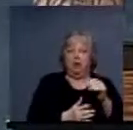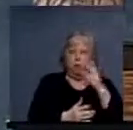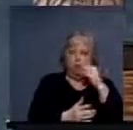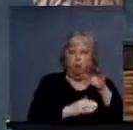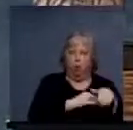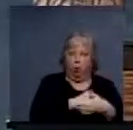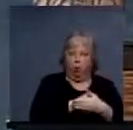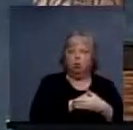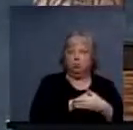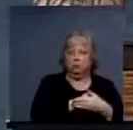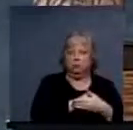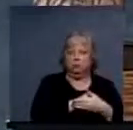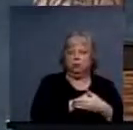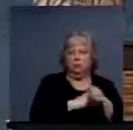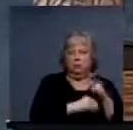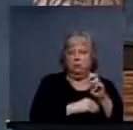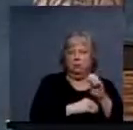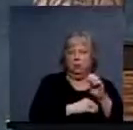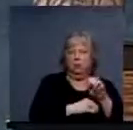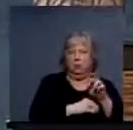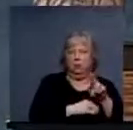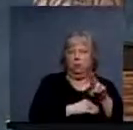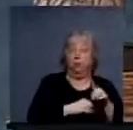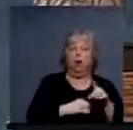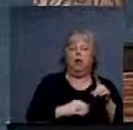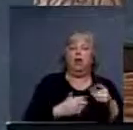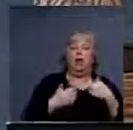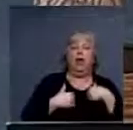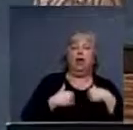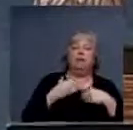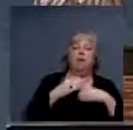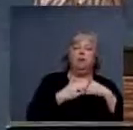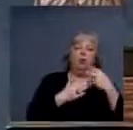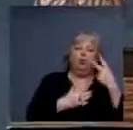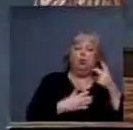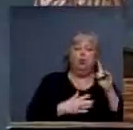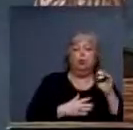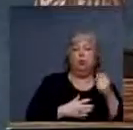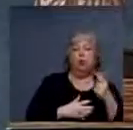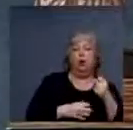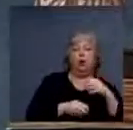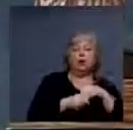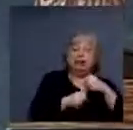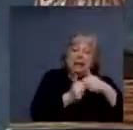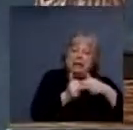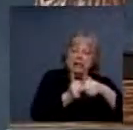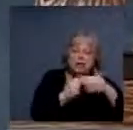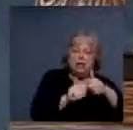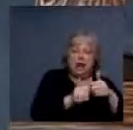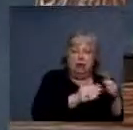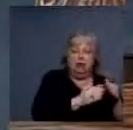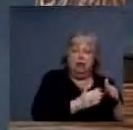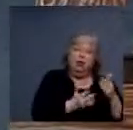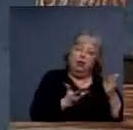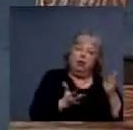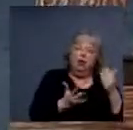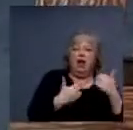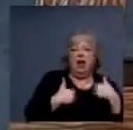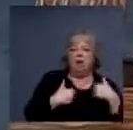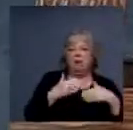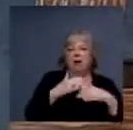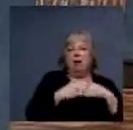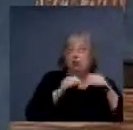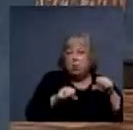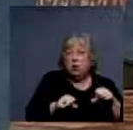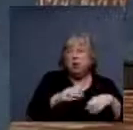do overnight boarding. They can hold up to 2 dogs in each kennel, so they could have at max about 100 dogs.